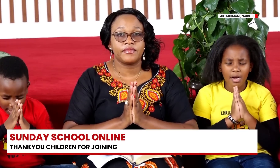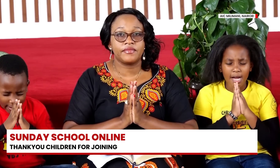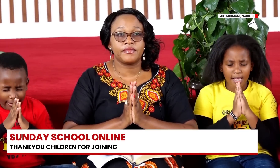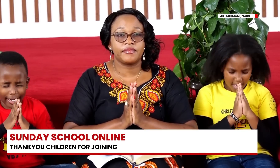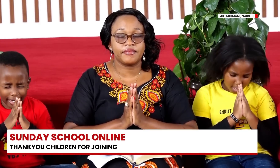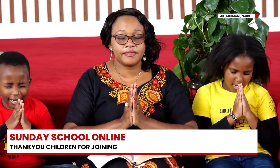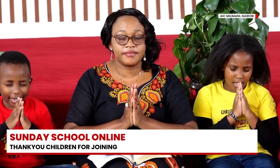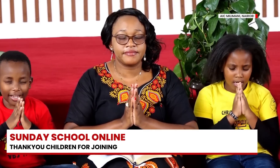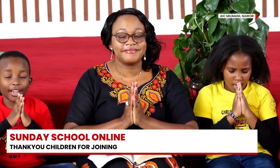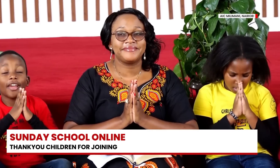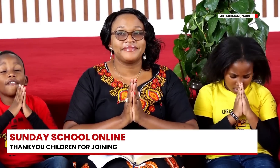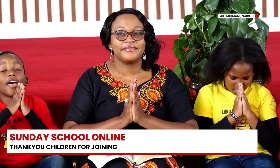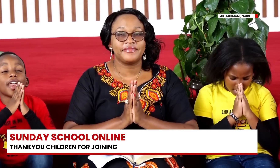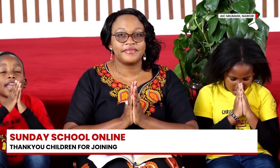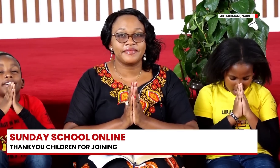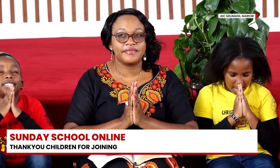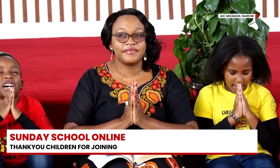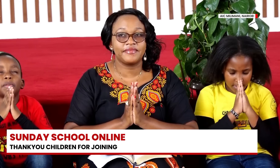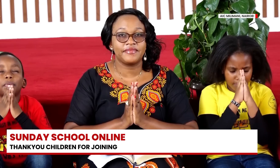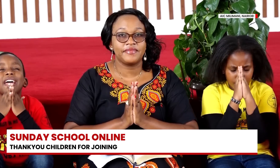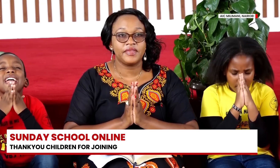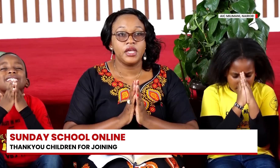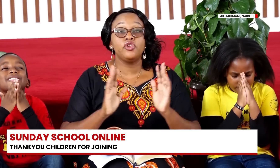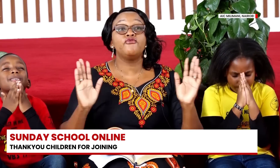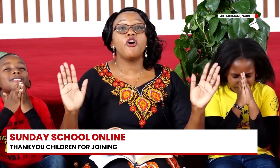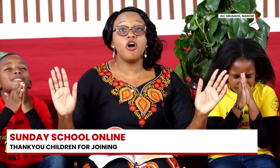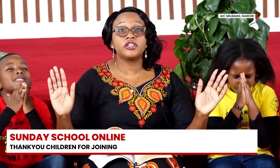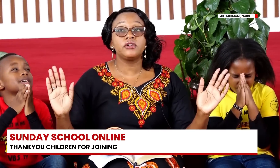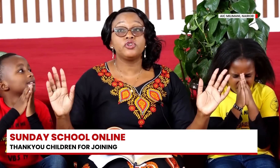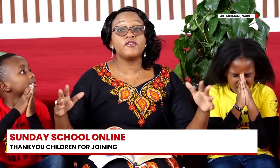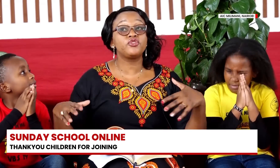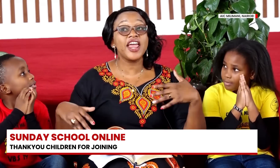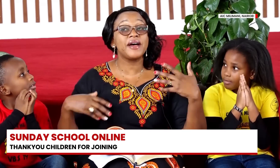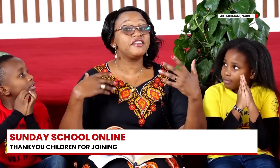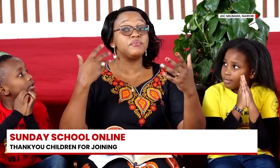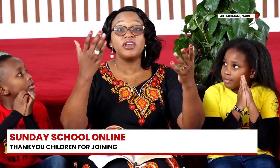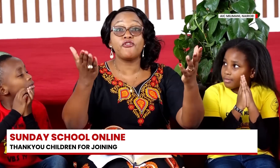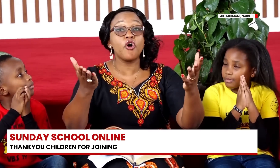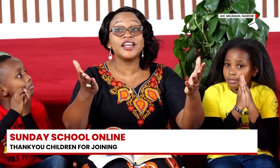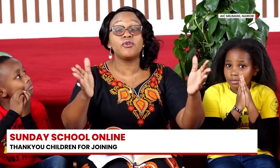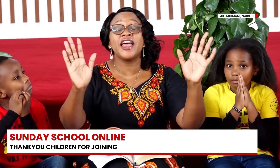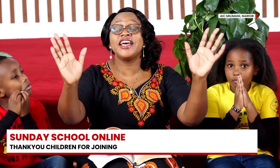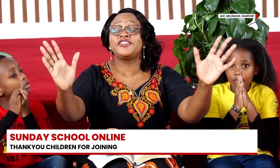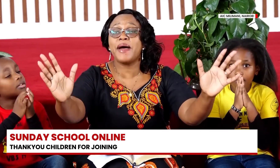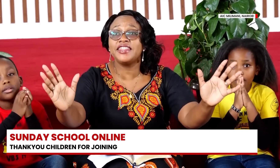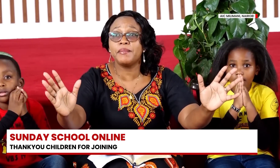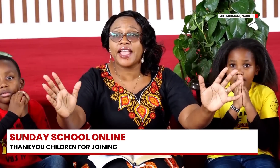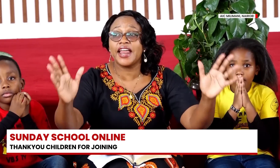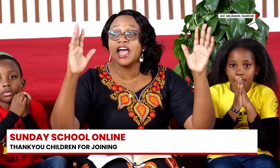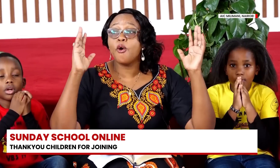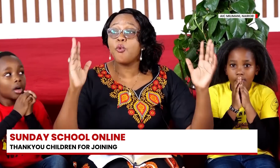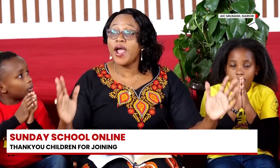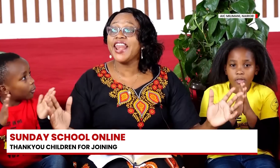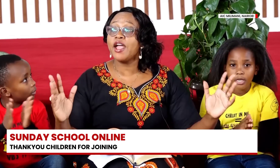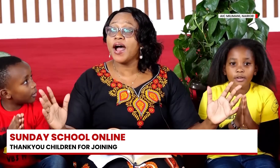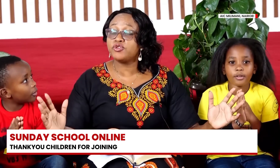bow my head. Then I start praying. You forgot. You have tried, but everybody forgot at home. Let's remind them